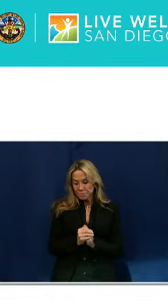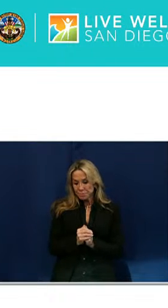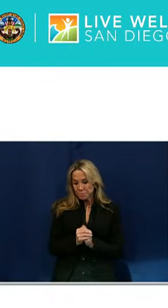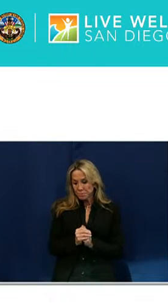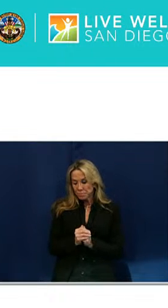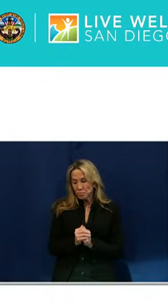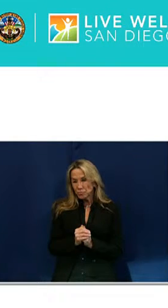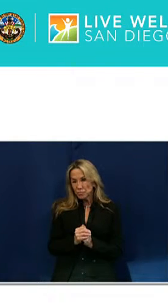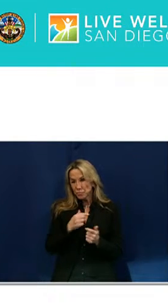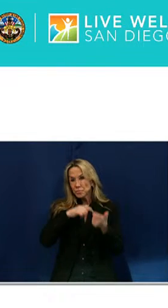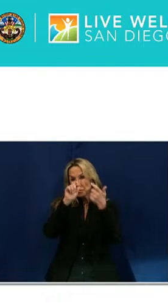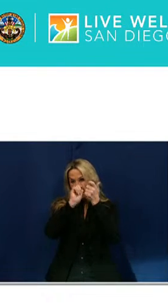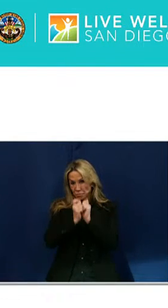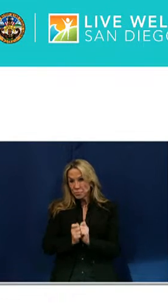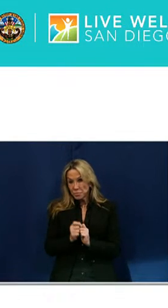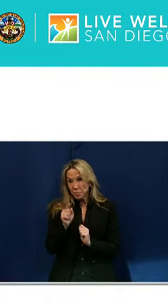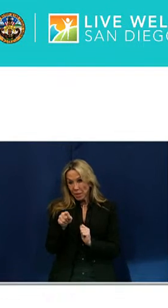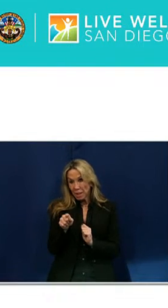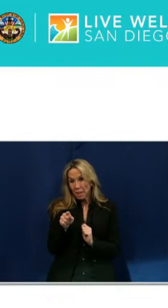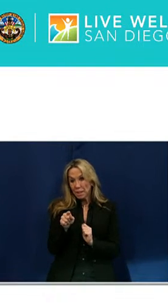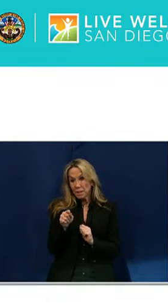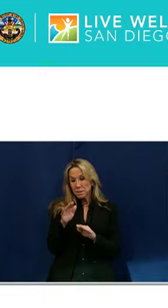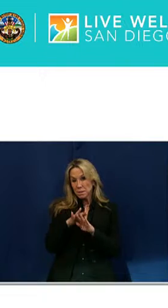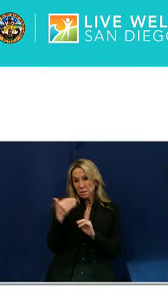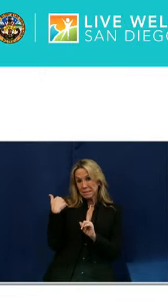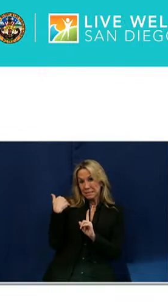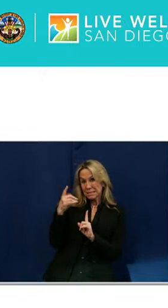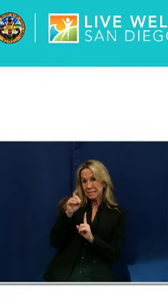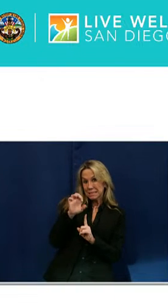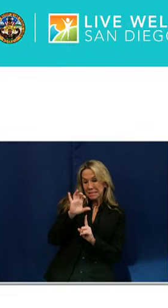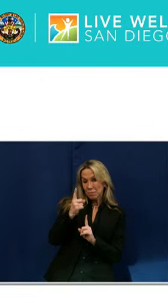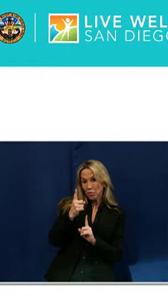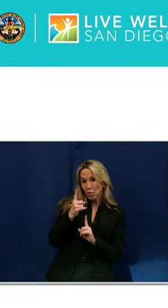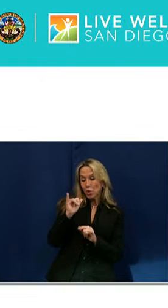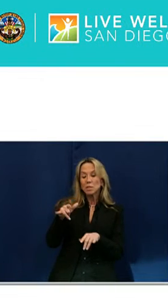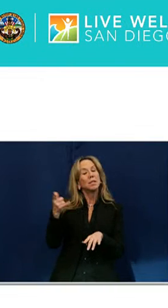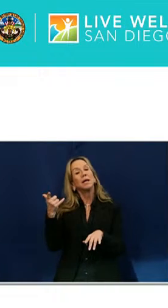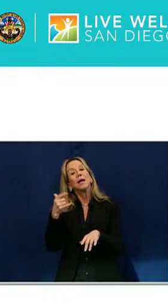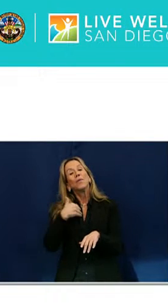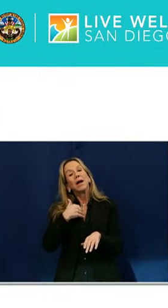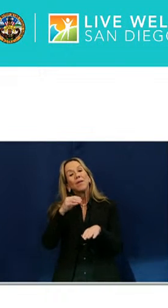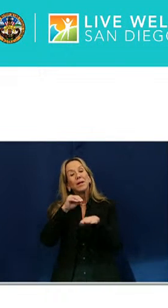on December 1st, the Advisory Committee to Immunization